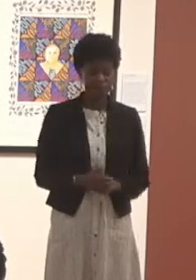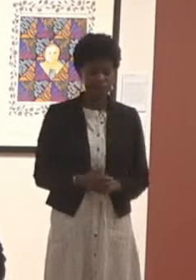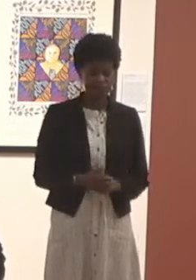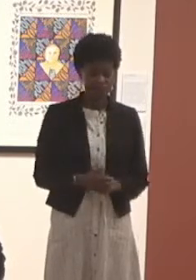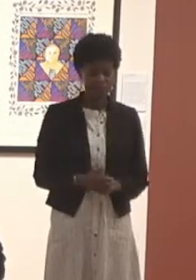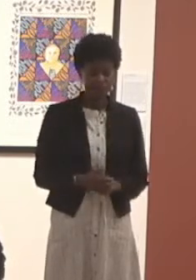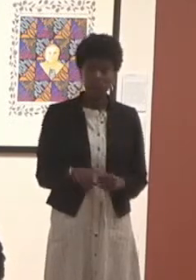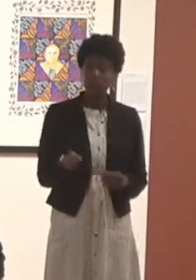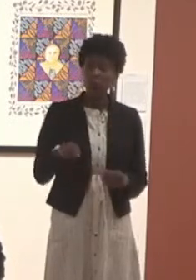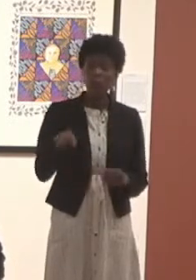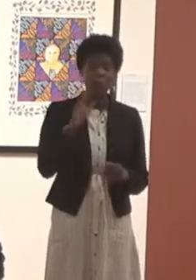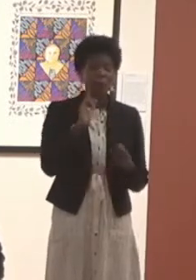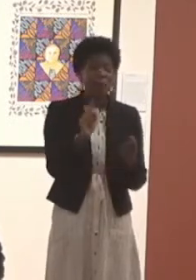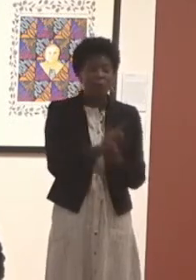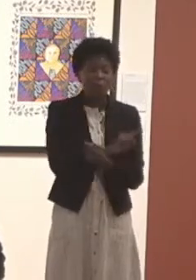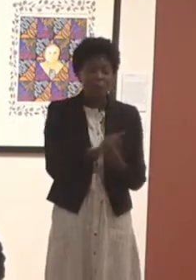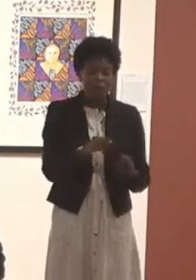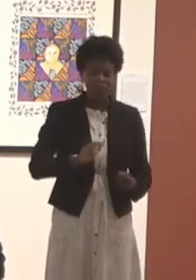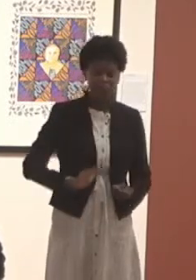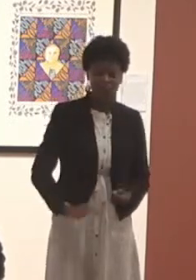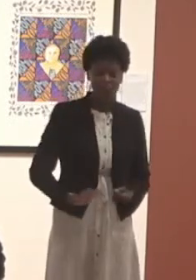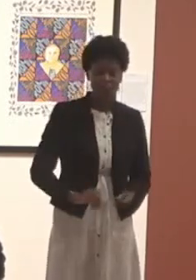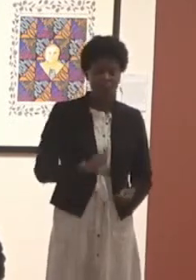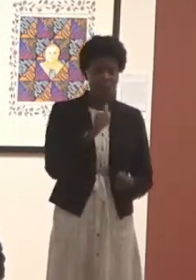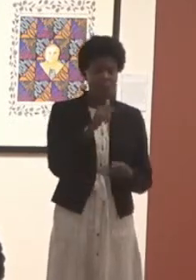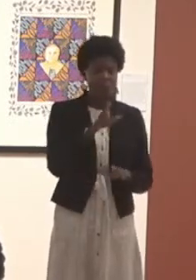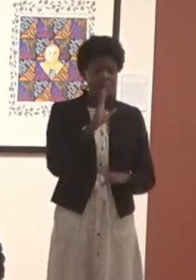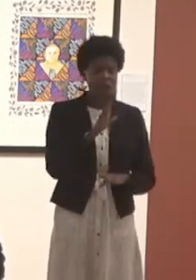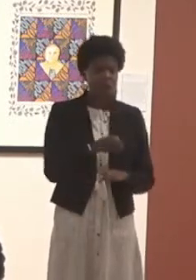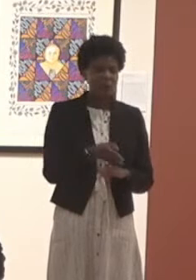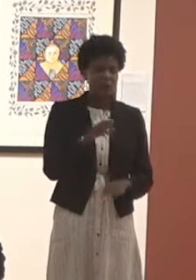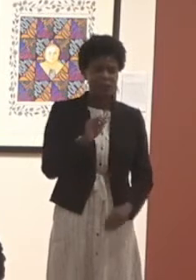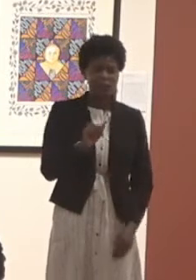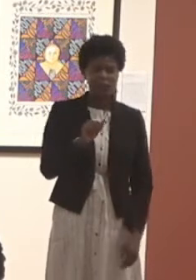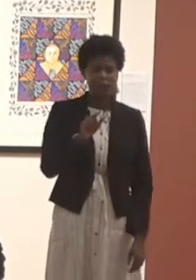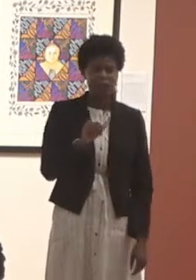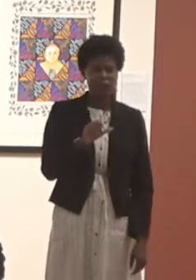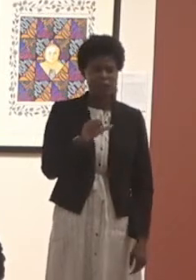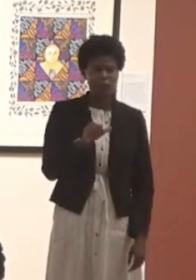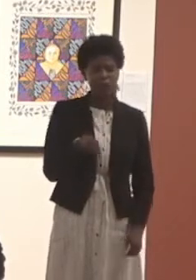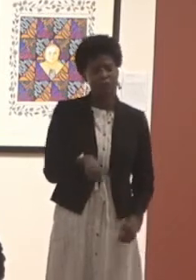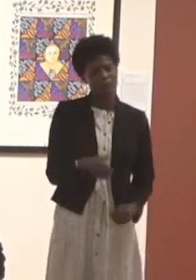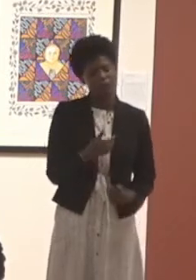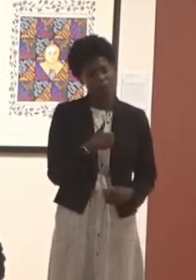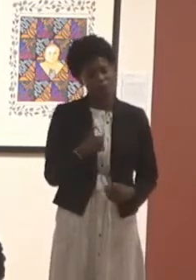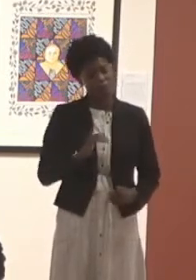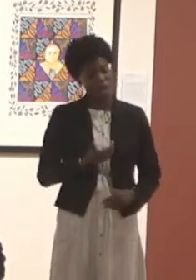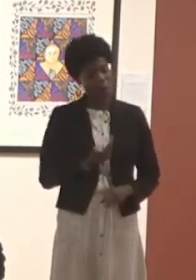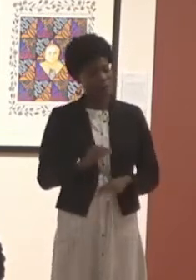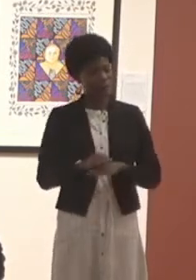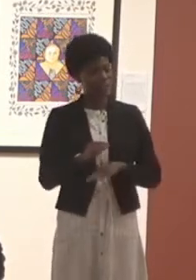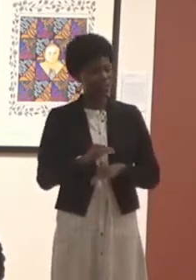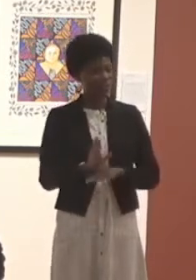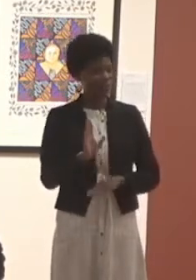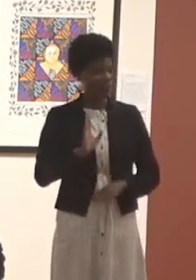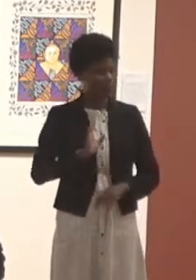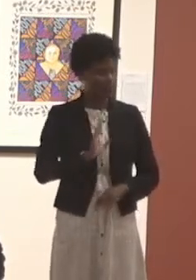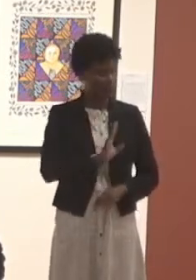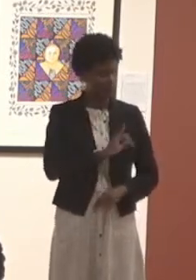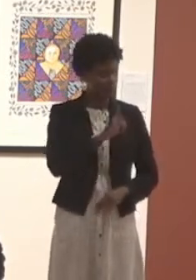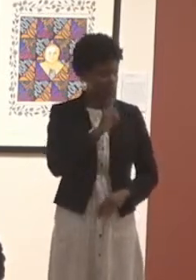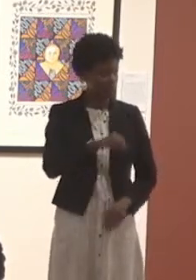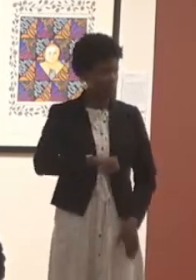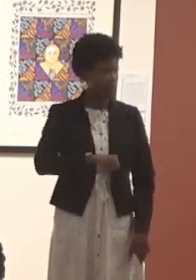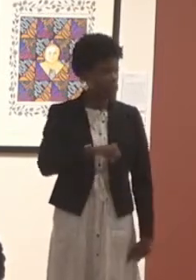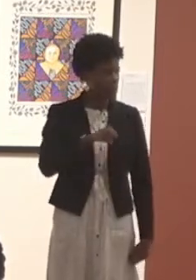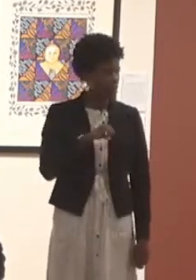And you'll meet the young granddaughter of David Driskell, Alicia, who's become a member of our advisory board. We're very proud of that,